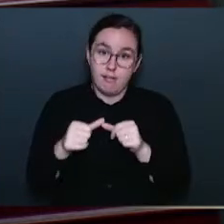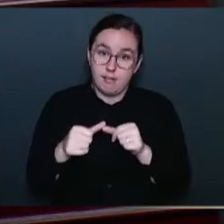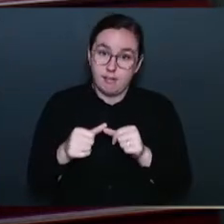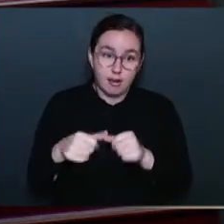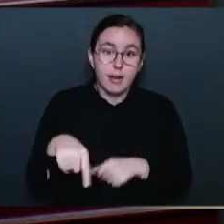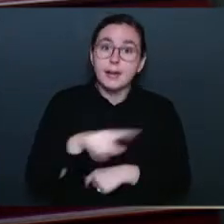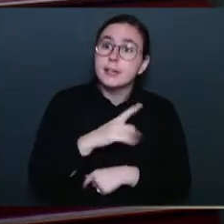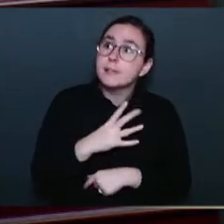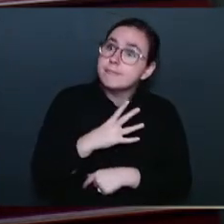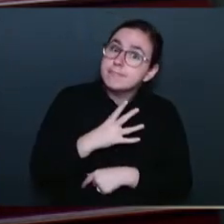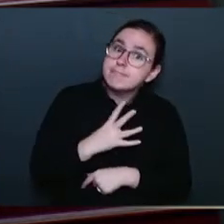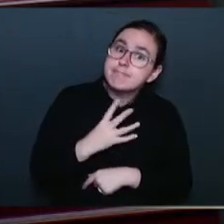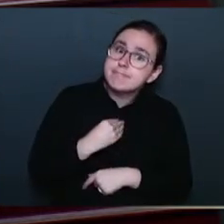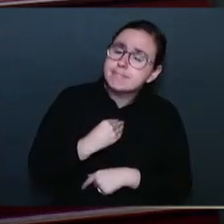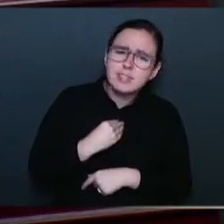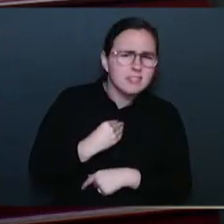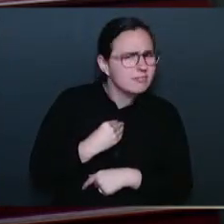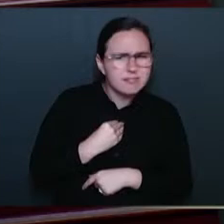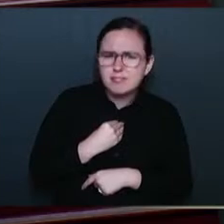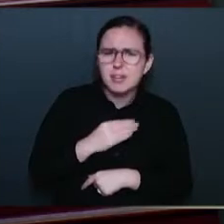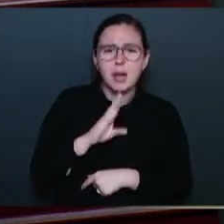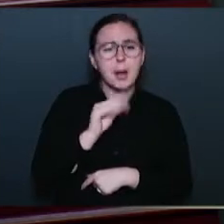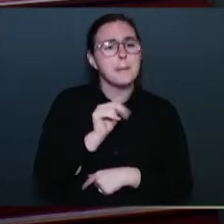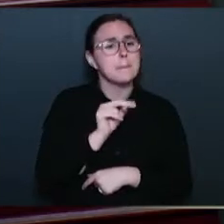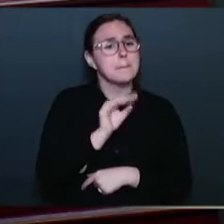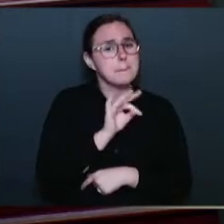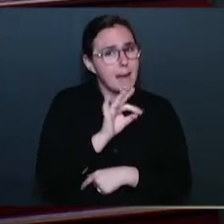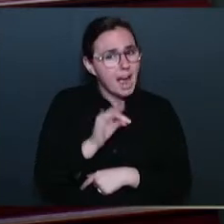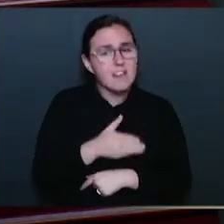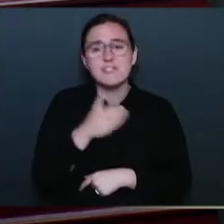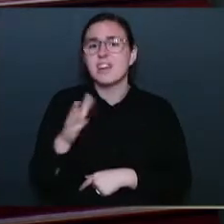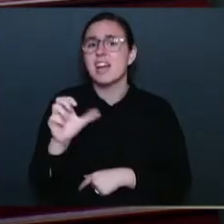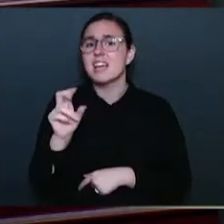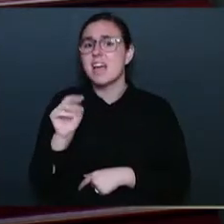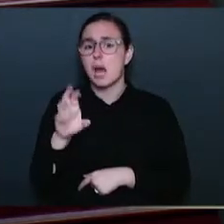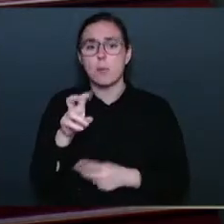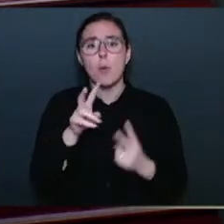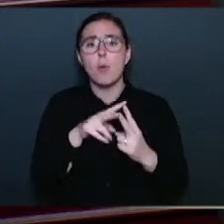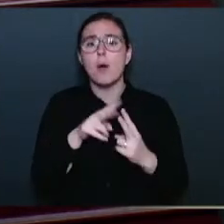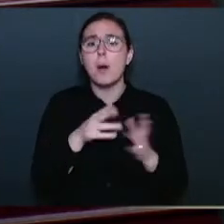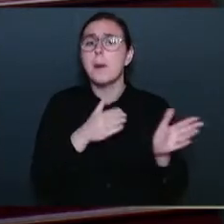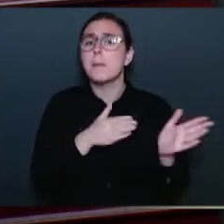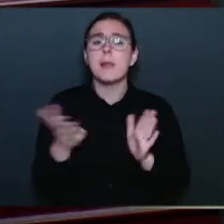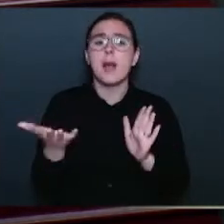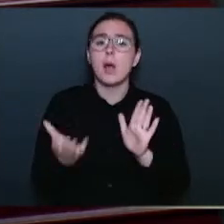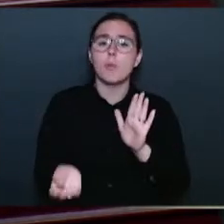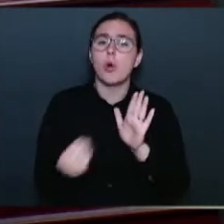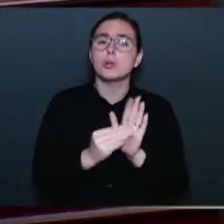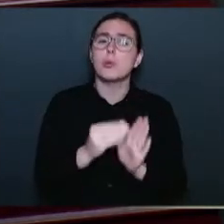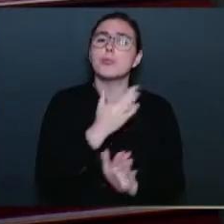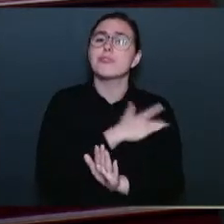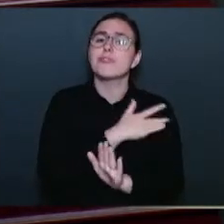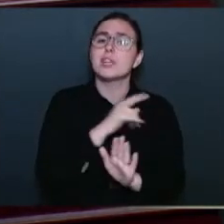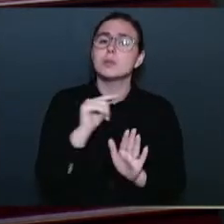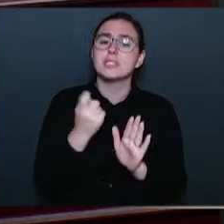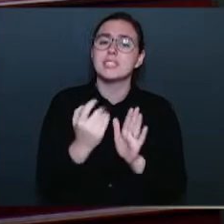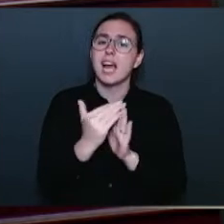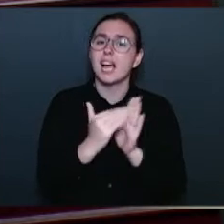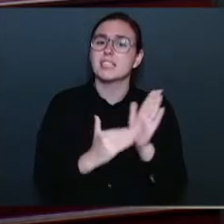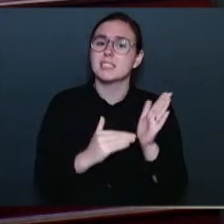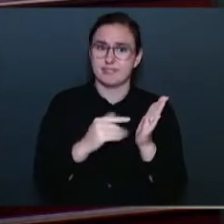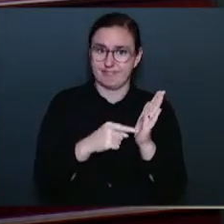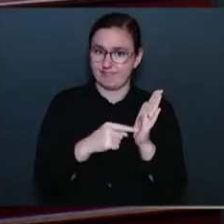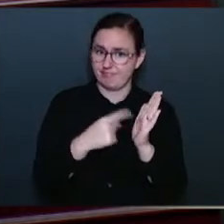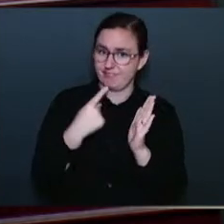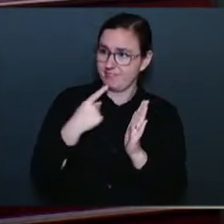specific line about the cost of provincial downloading onto their provincial tax bills and given that on top of piling on taxes to Residents the UCP